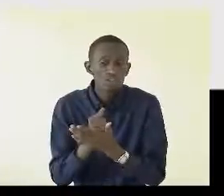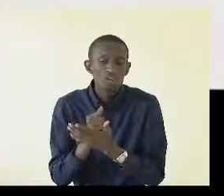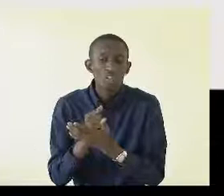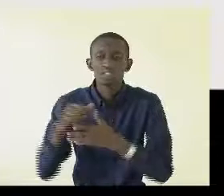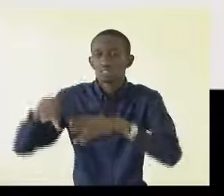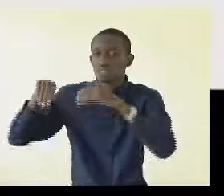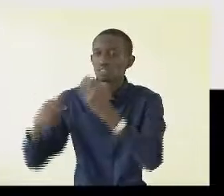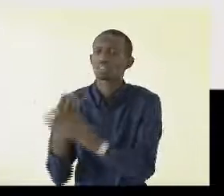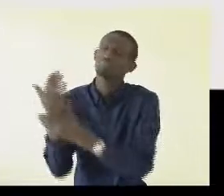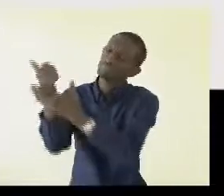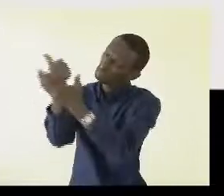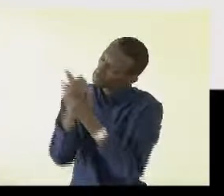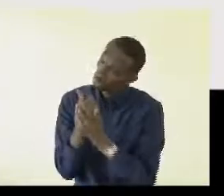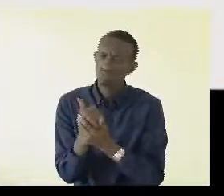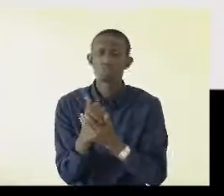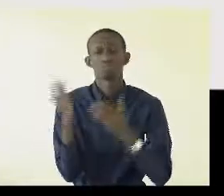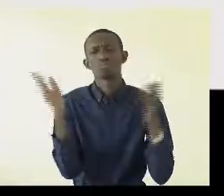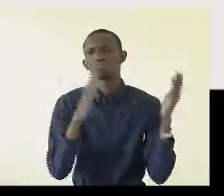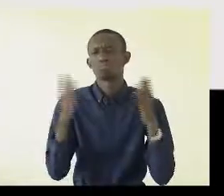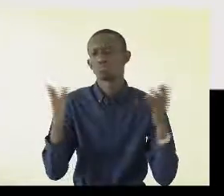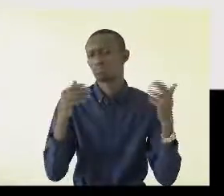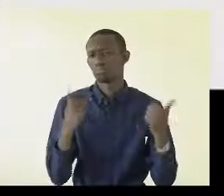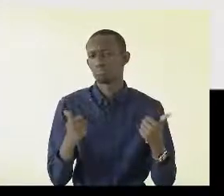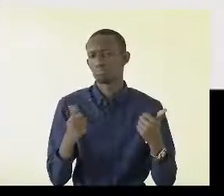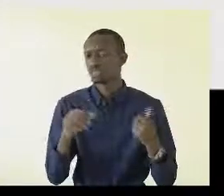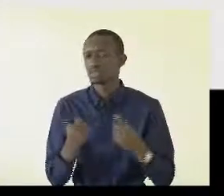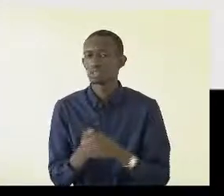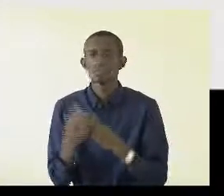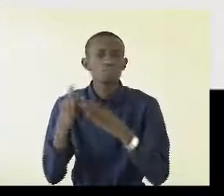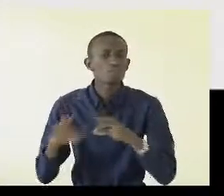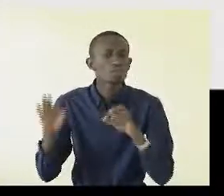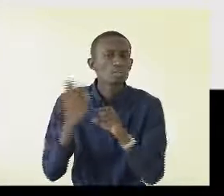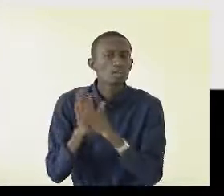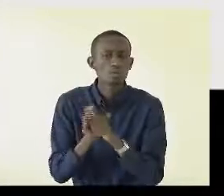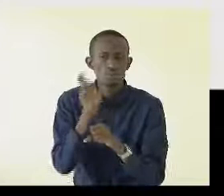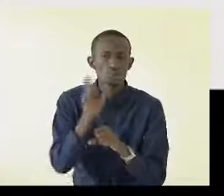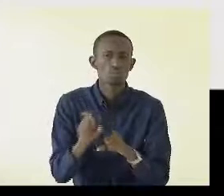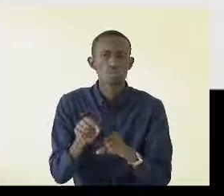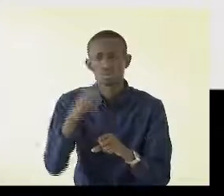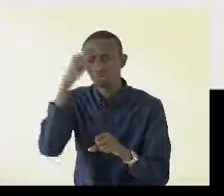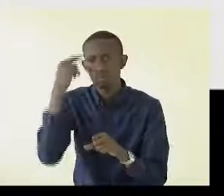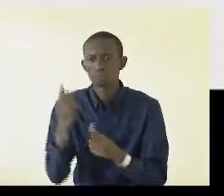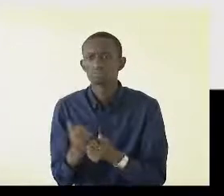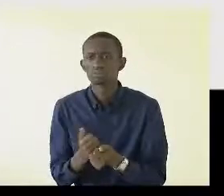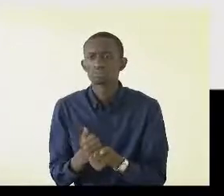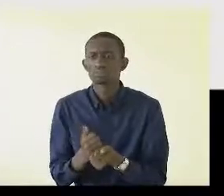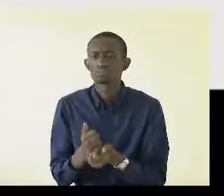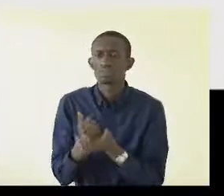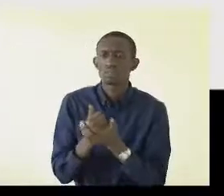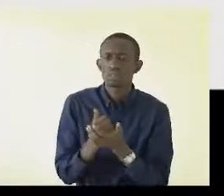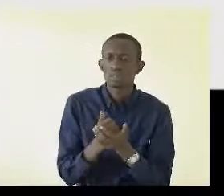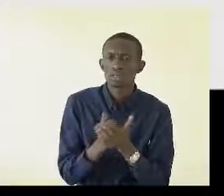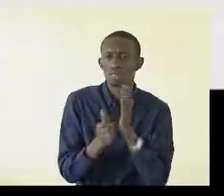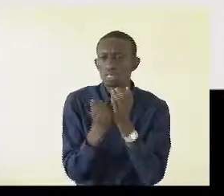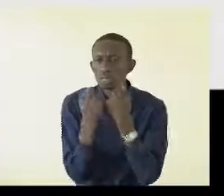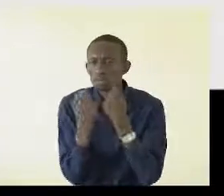important food crops for humans. For example, maize are flowering plants. Wheat, of course, most